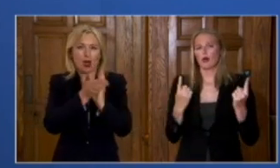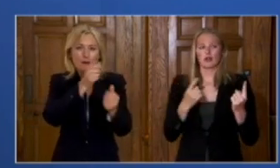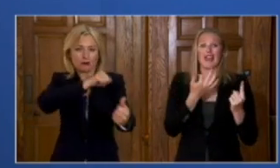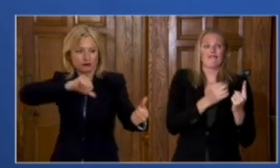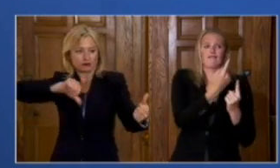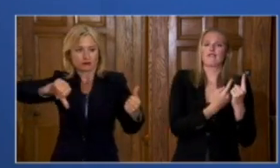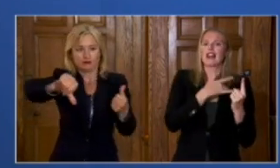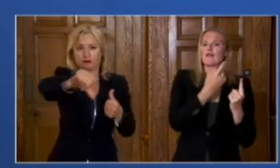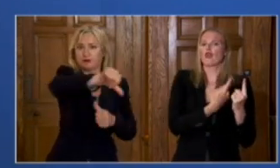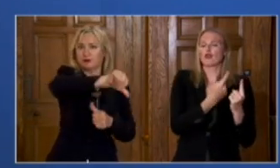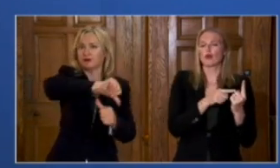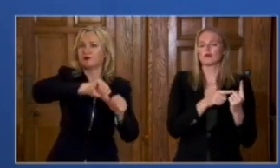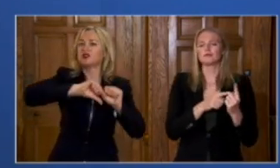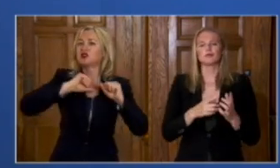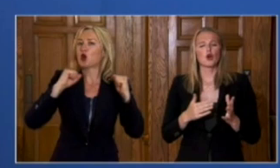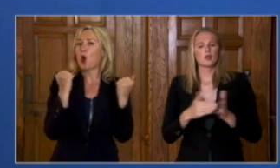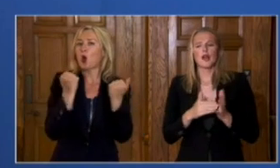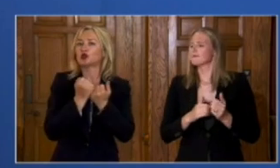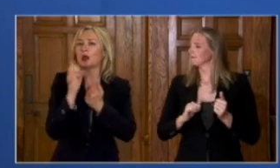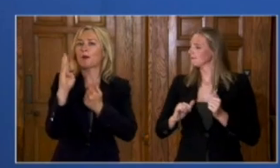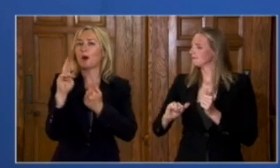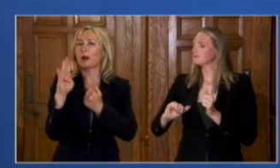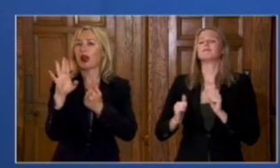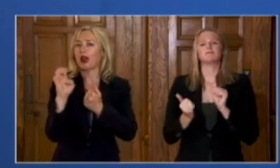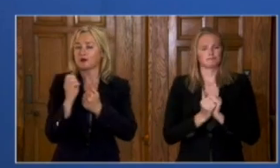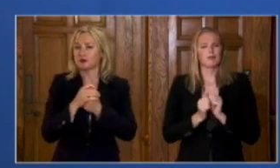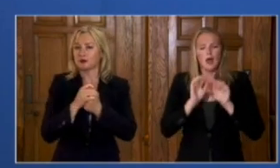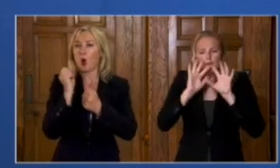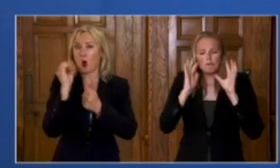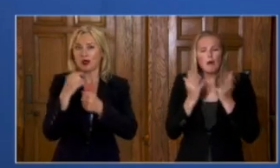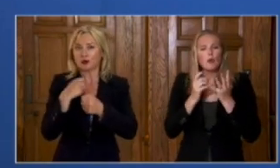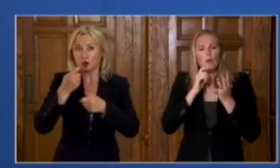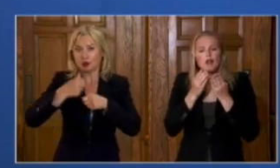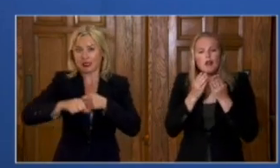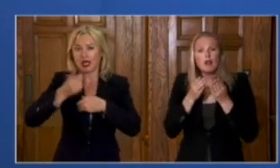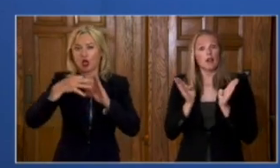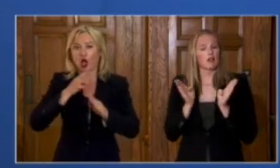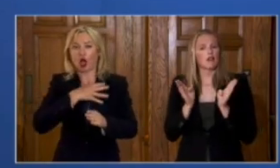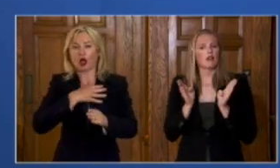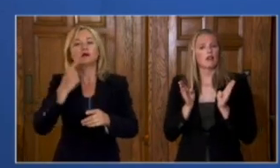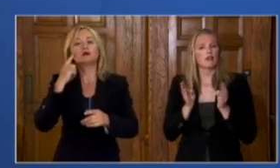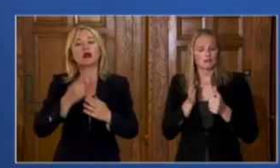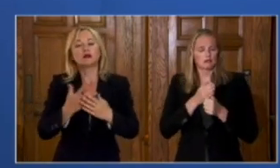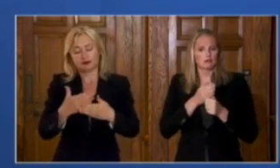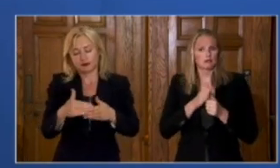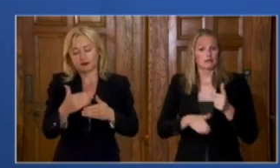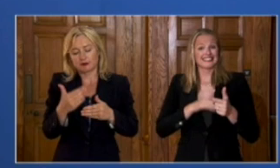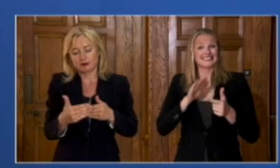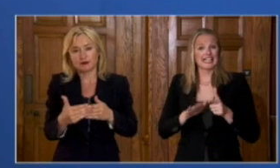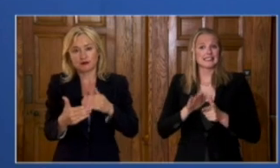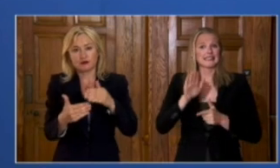has agreed today to adopt a graduated approach to extending the bubble concept. The next step will be to bring 2